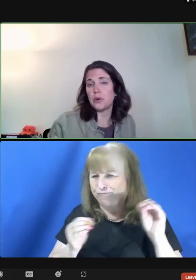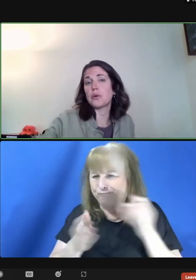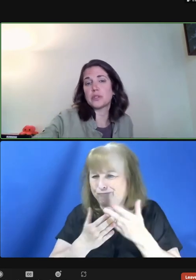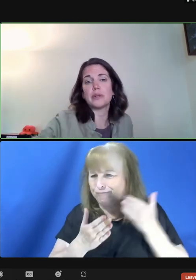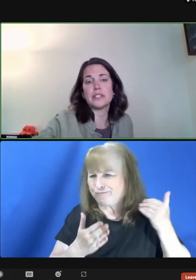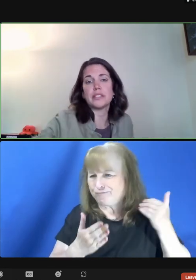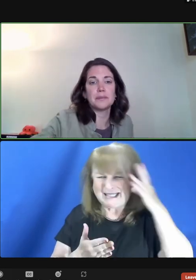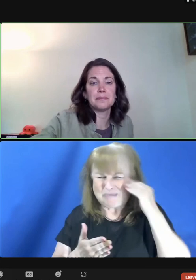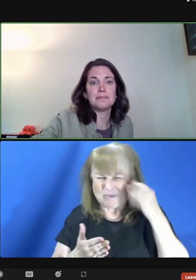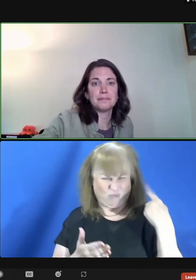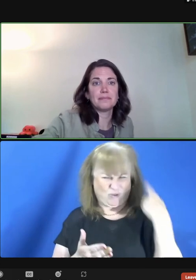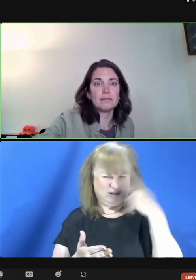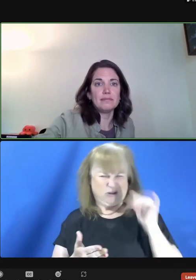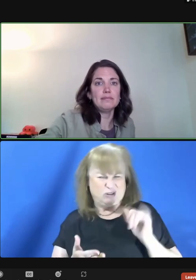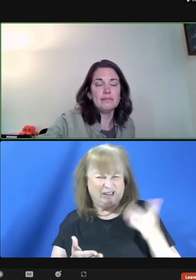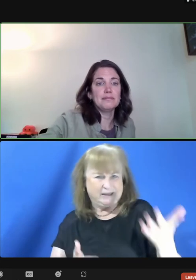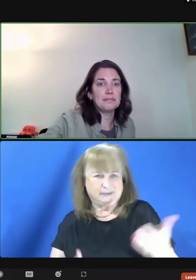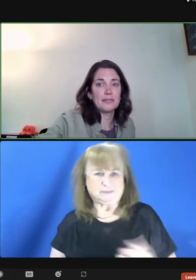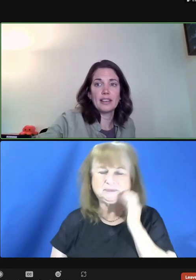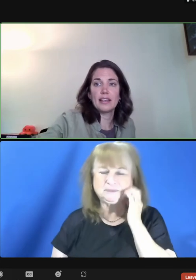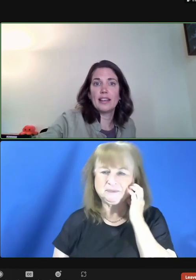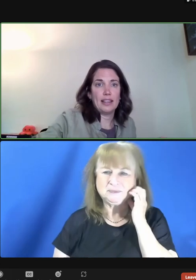to what the photo was representing.